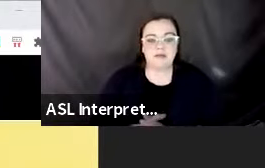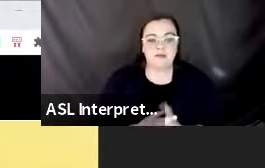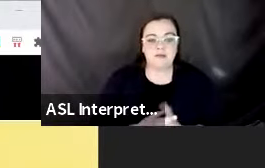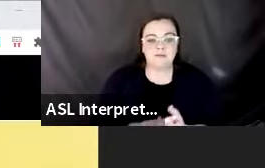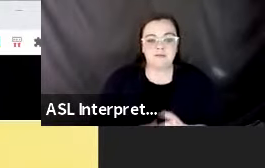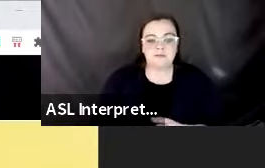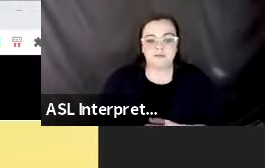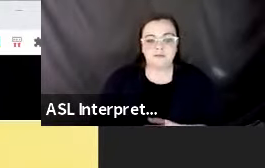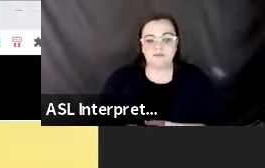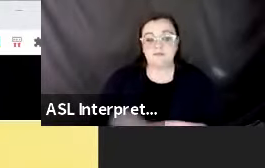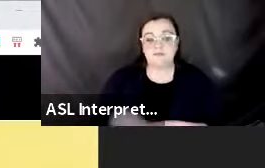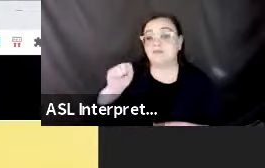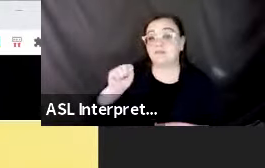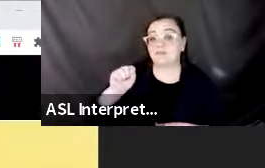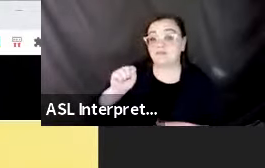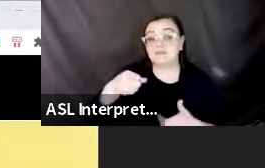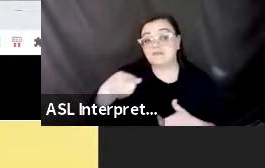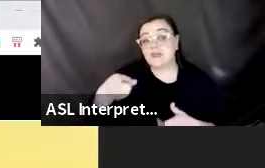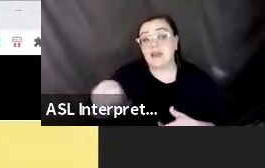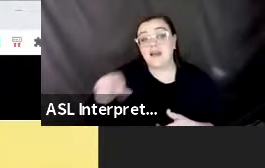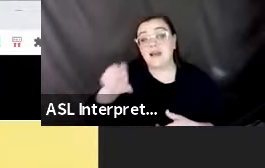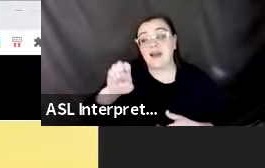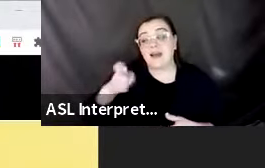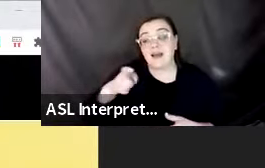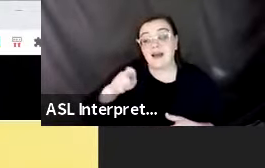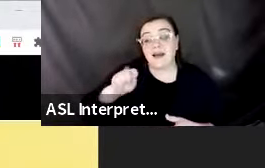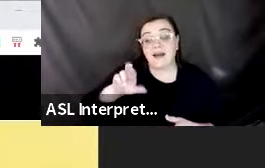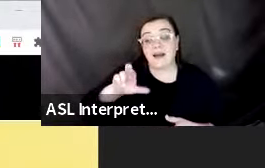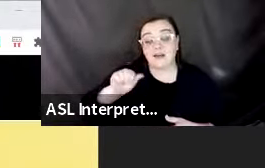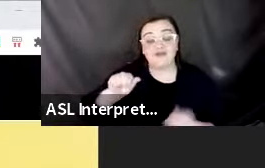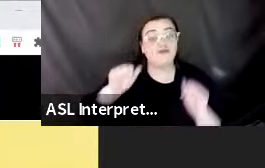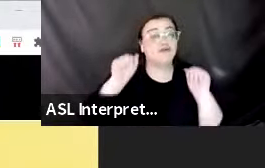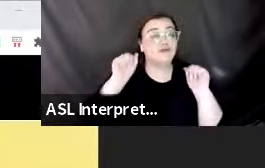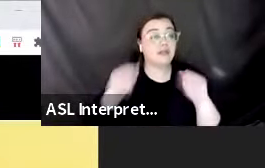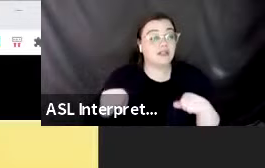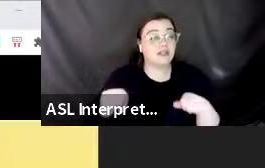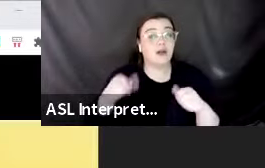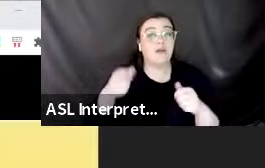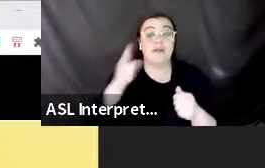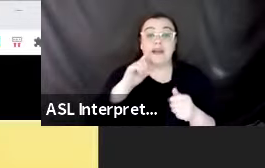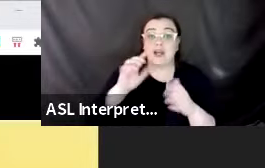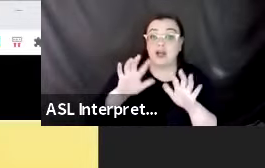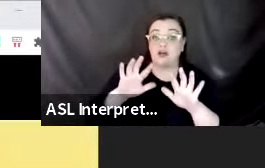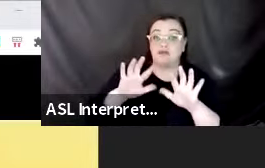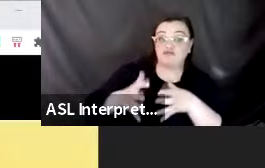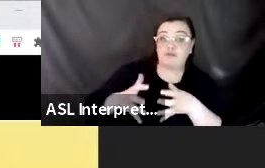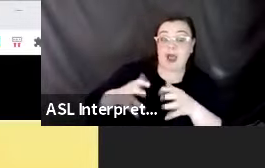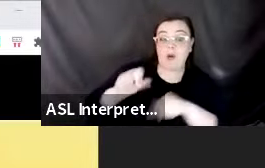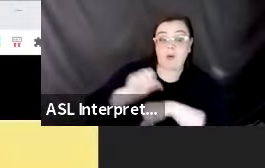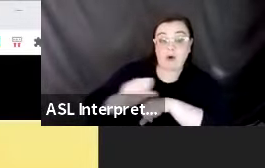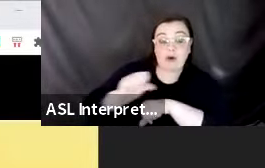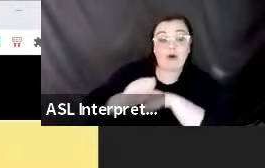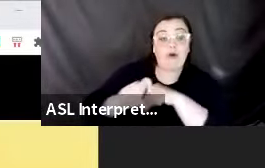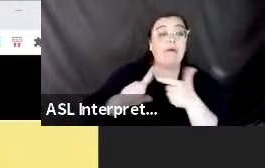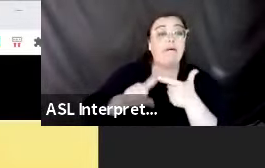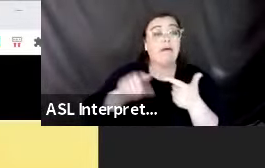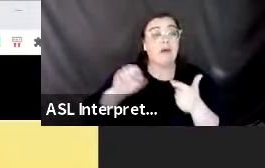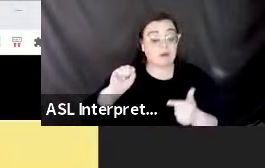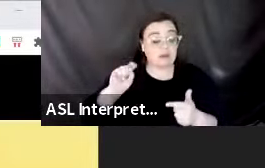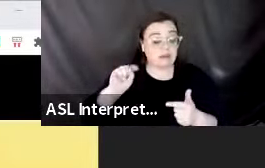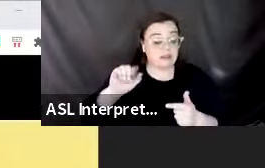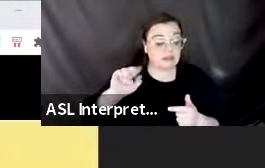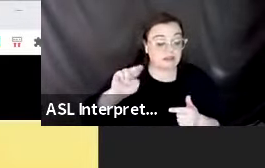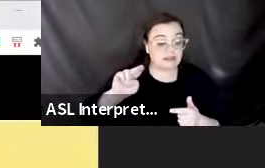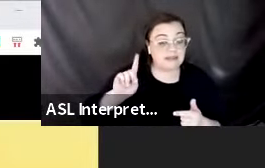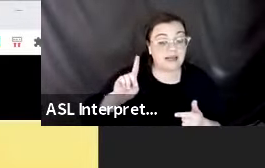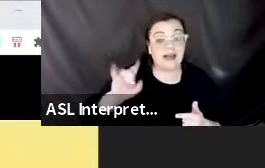Stand-ins can be working crowd work. They could be, an extra could be a stand-in, meaning they're just being used for lighting purposes. They could